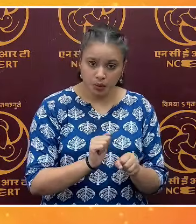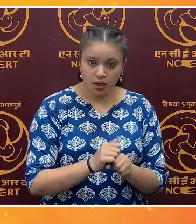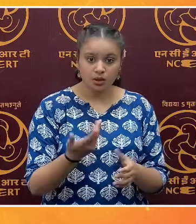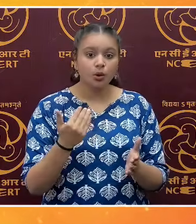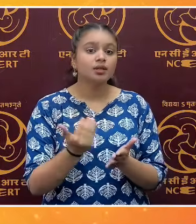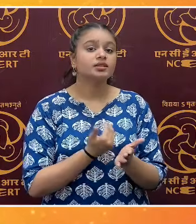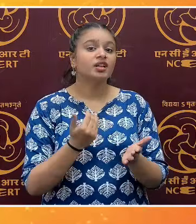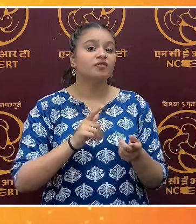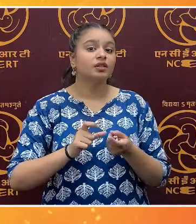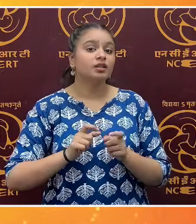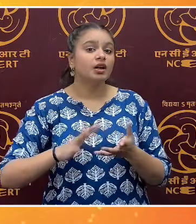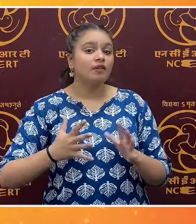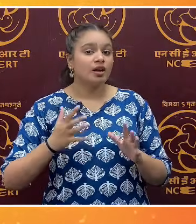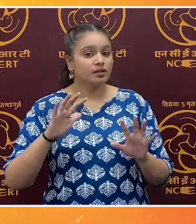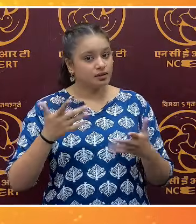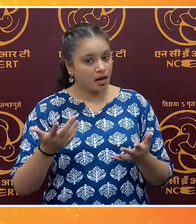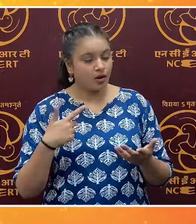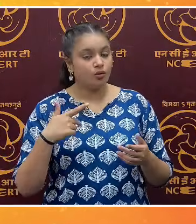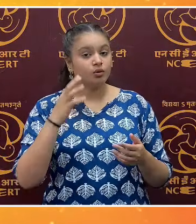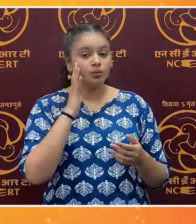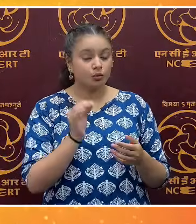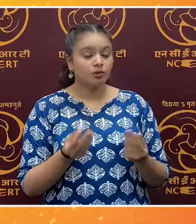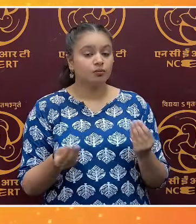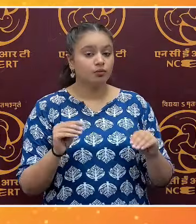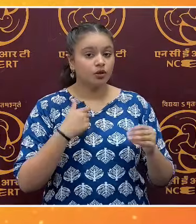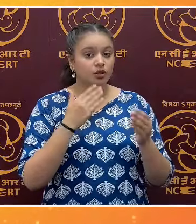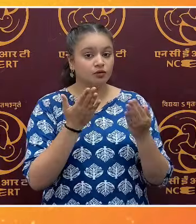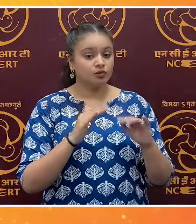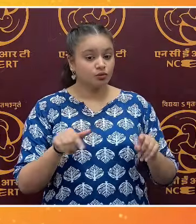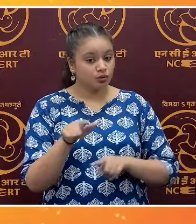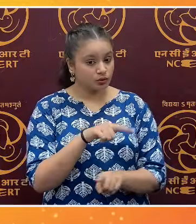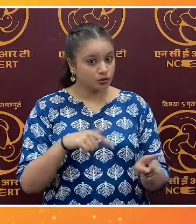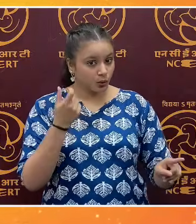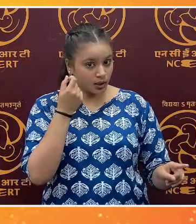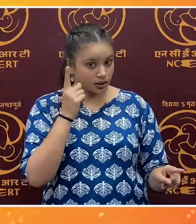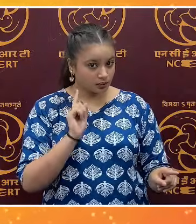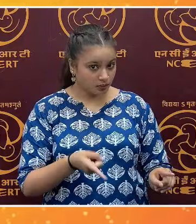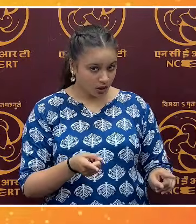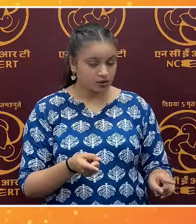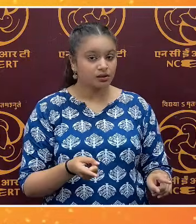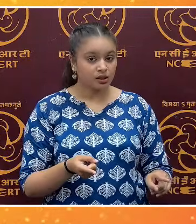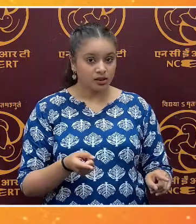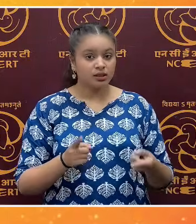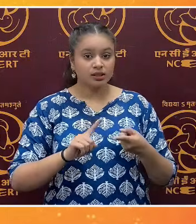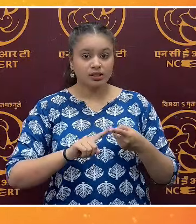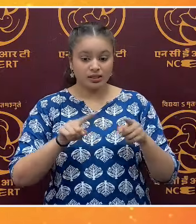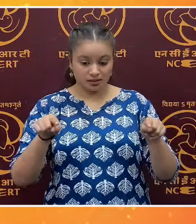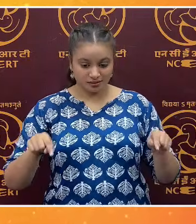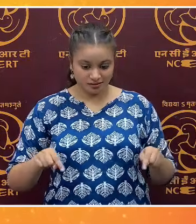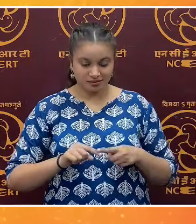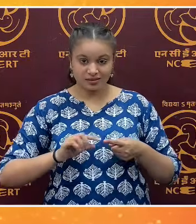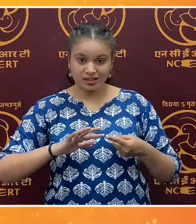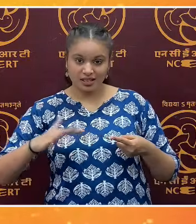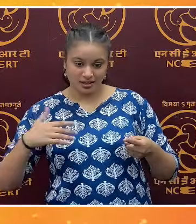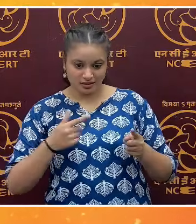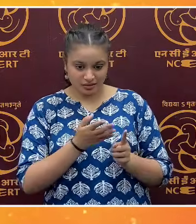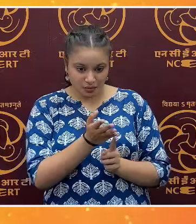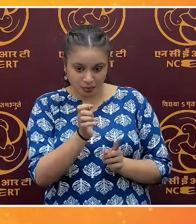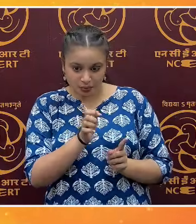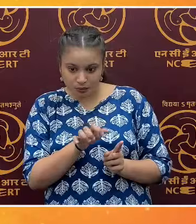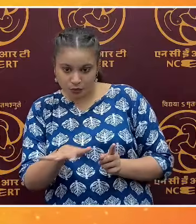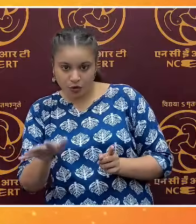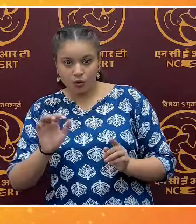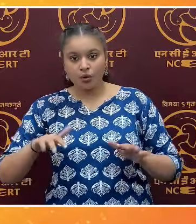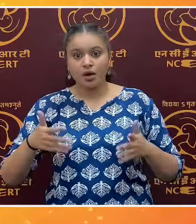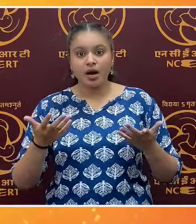is very important for a student to know, to understand how the current flows through the circuits and what are